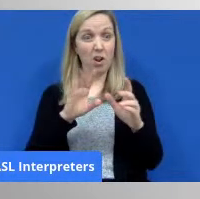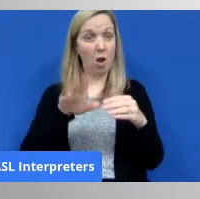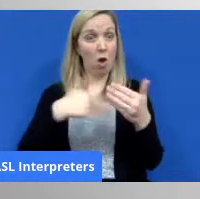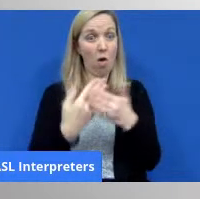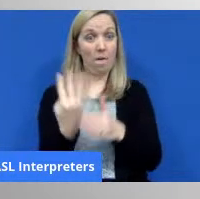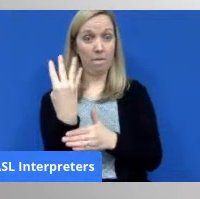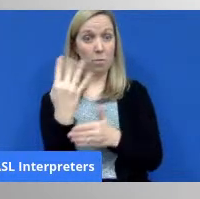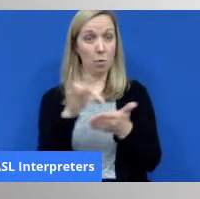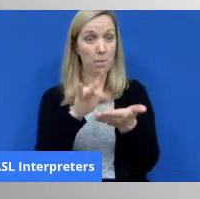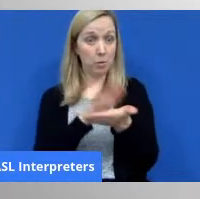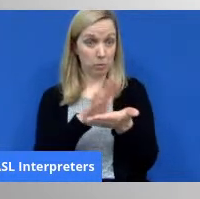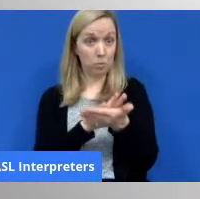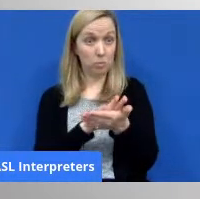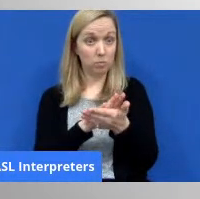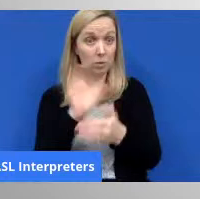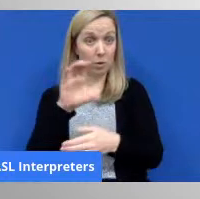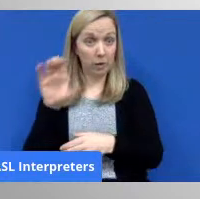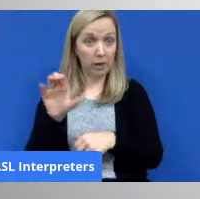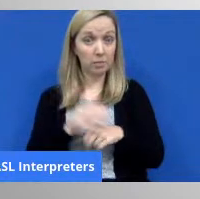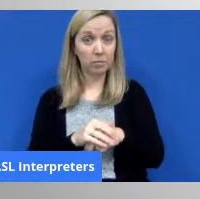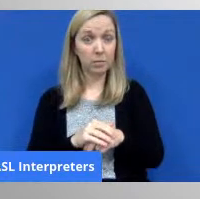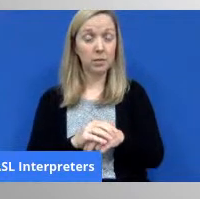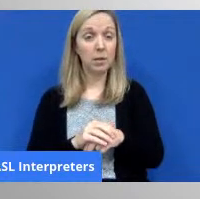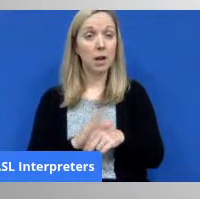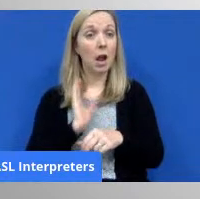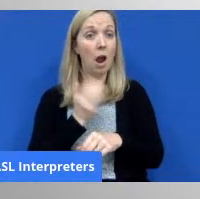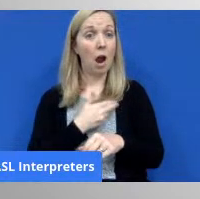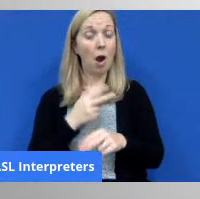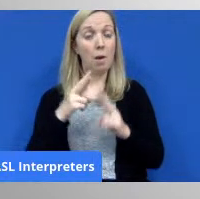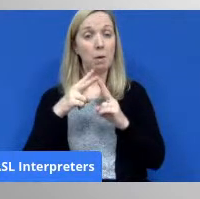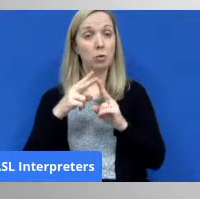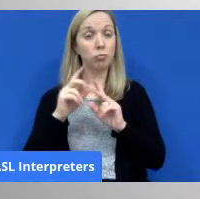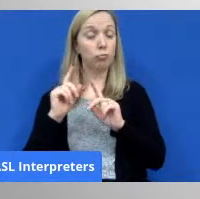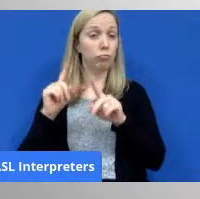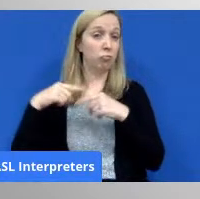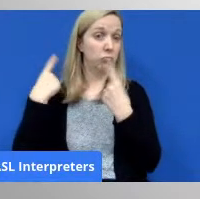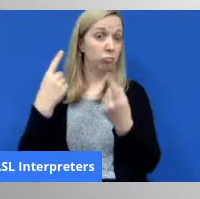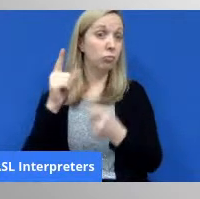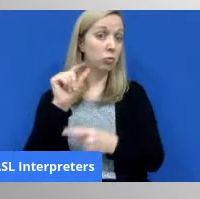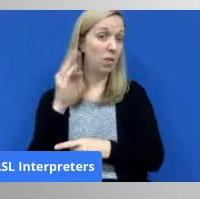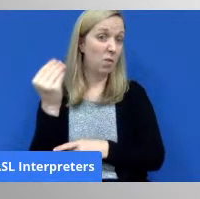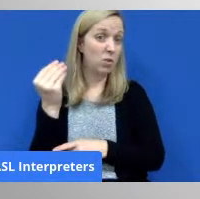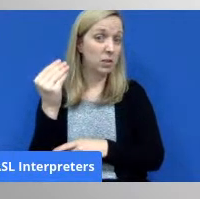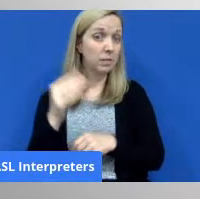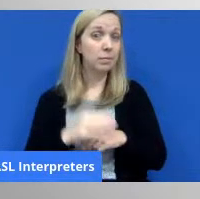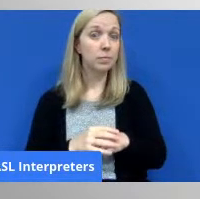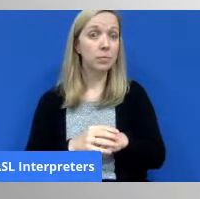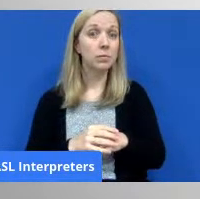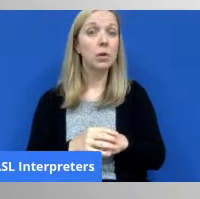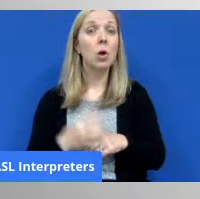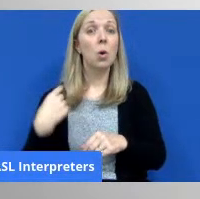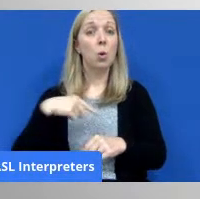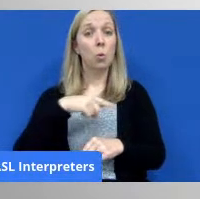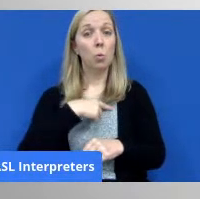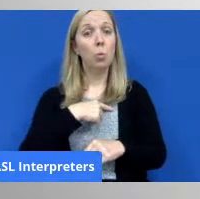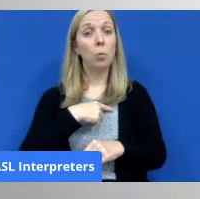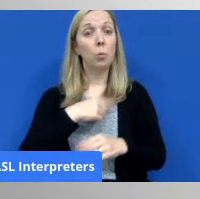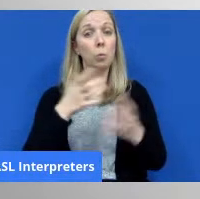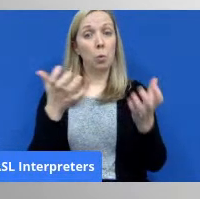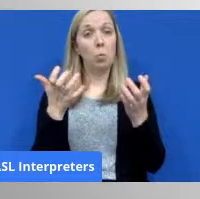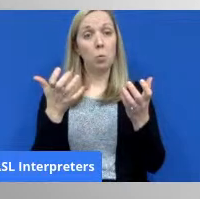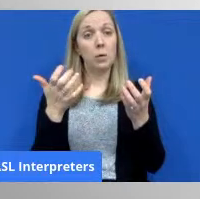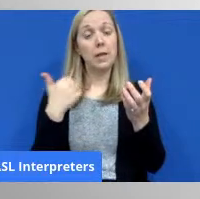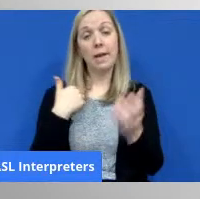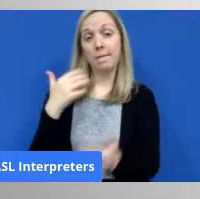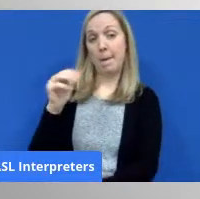partnership since 2014. And the model that we use is that we place an AmeriCorps Vista at every school, and they help